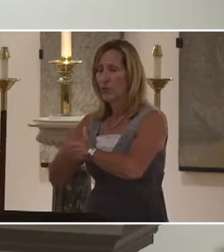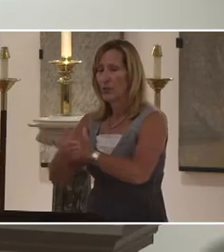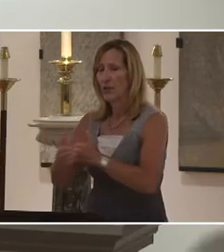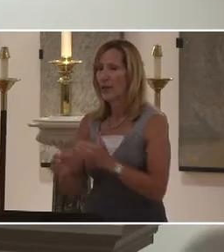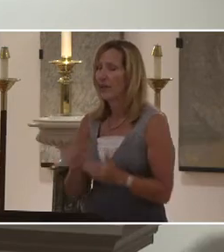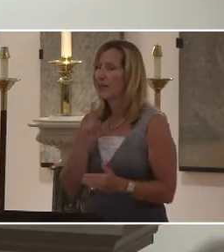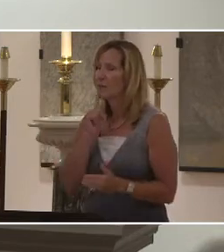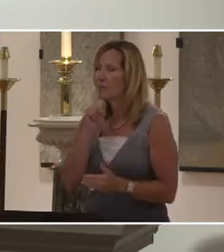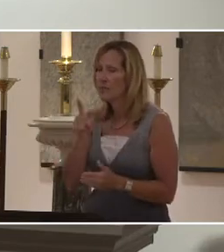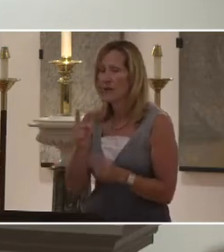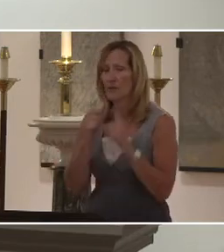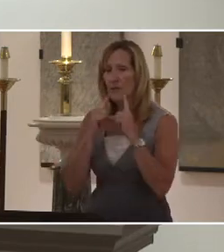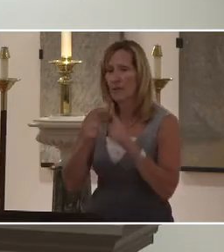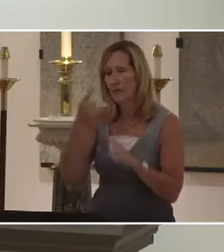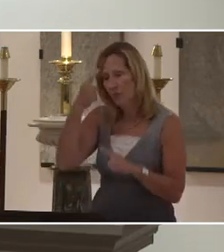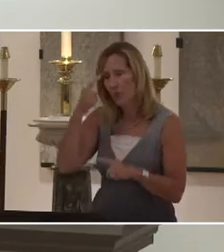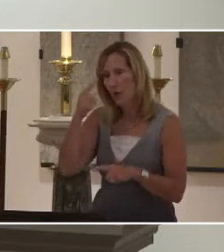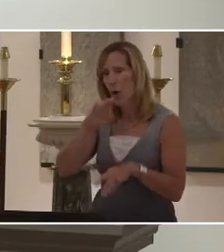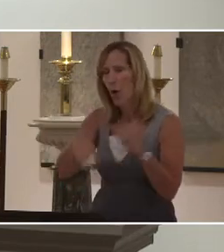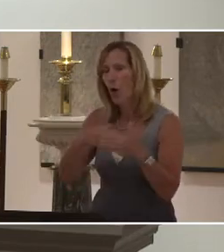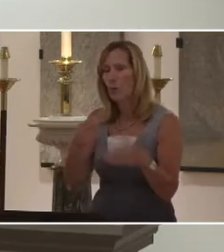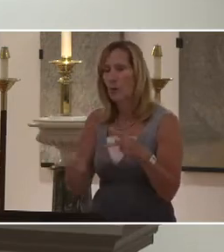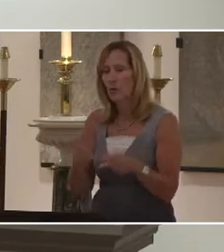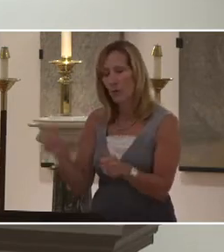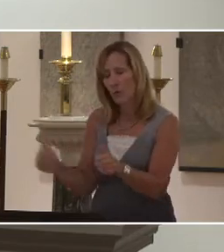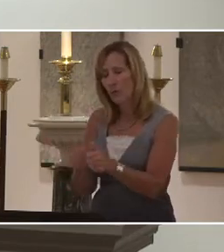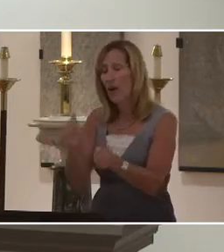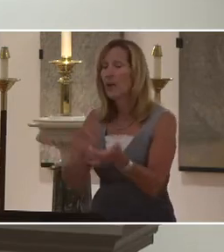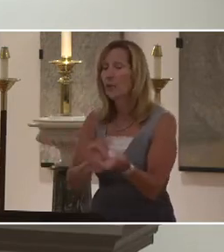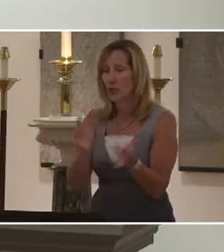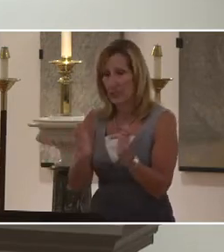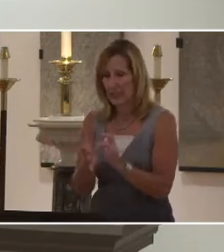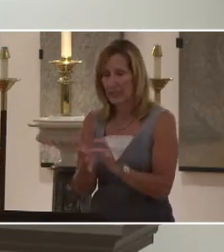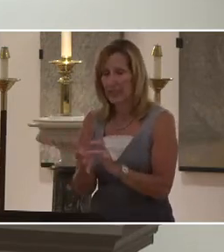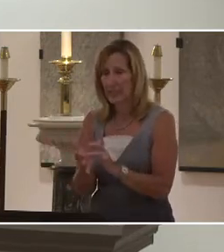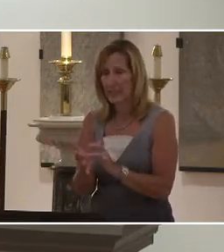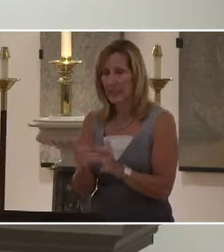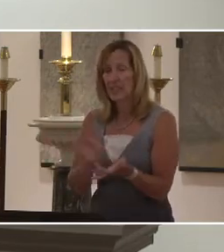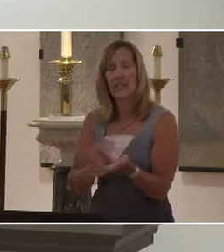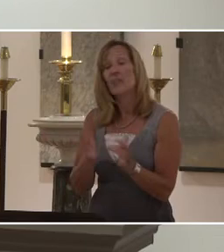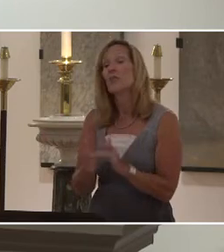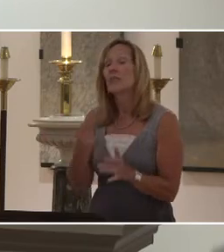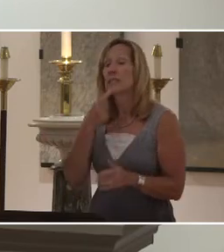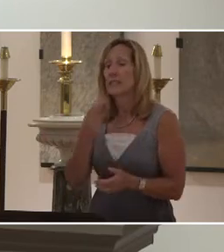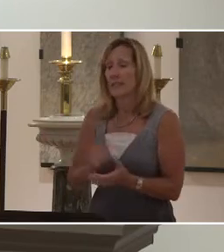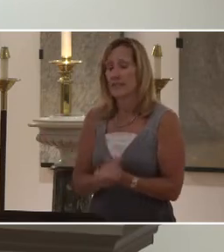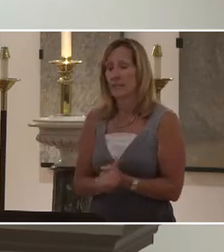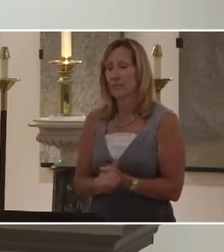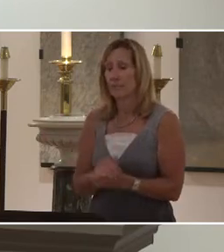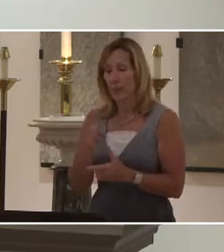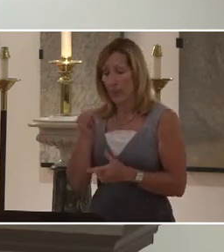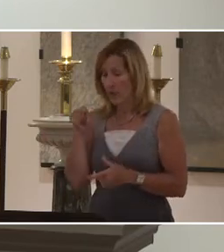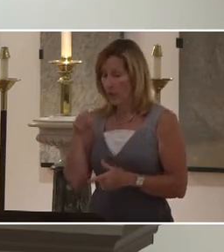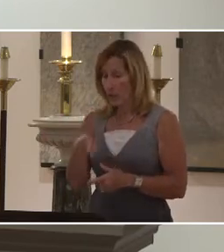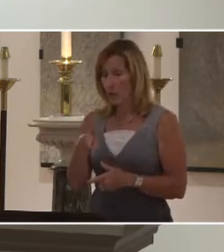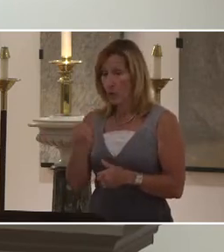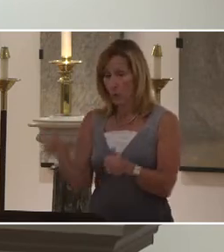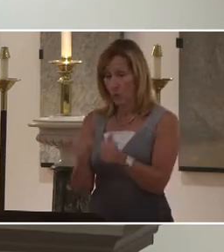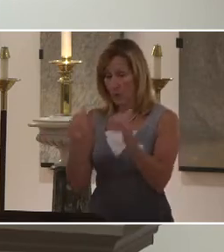command for all who follow Jesus. He says, "You feed